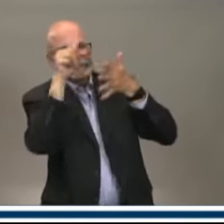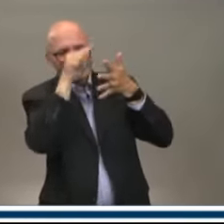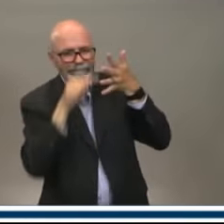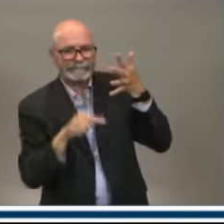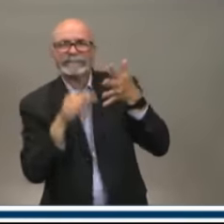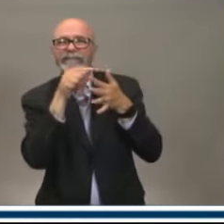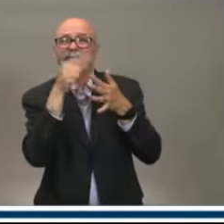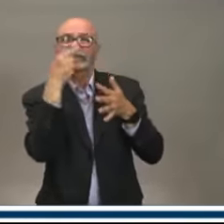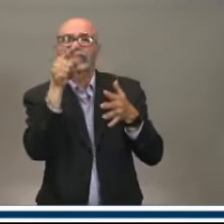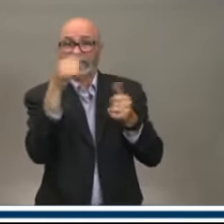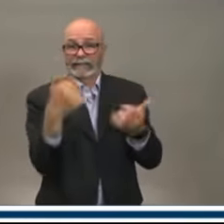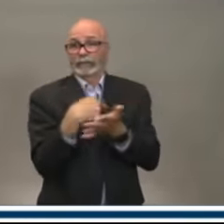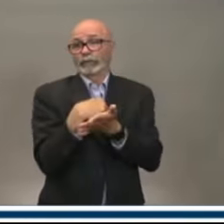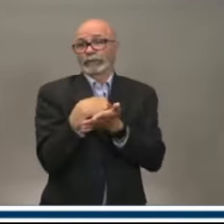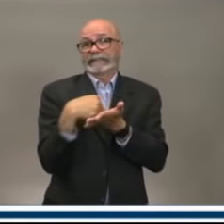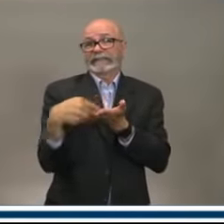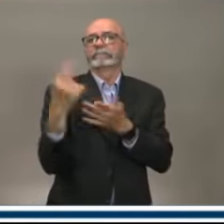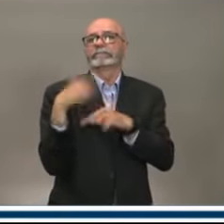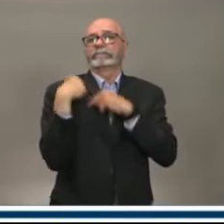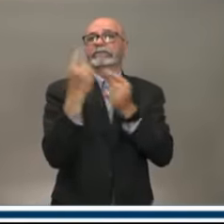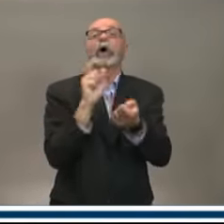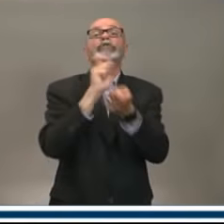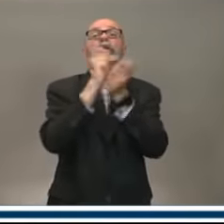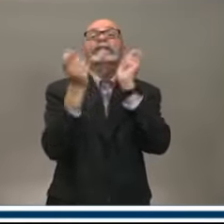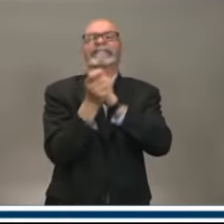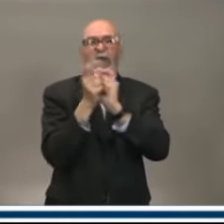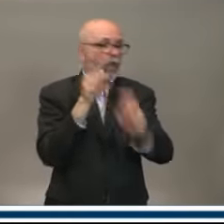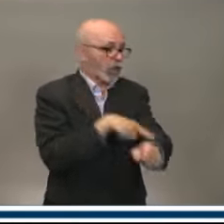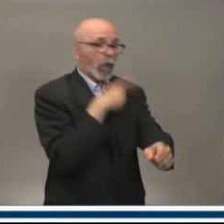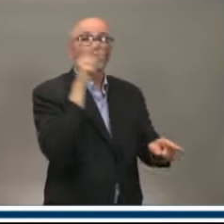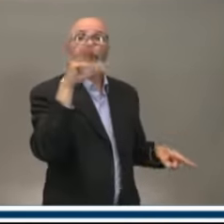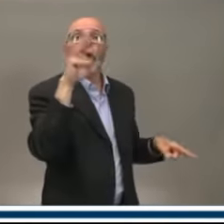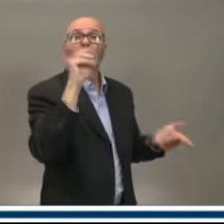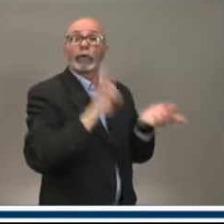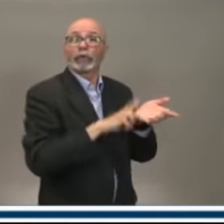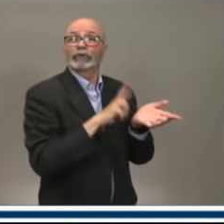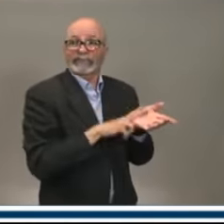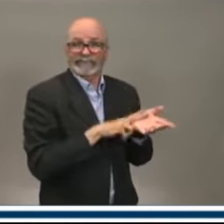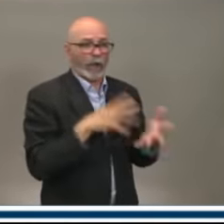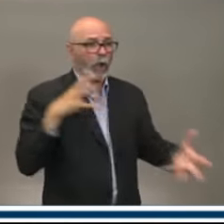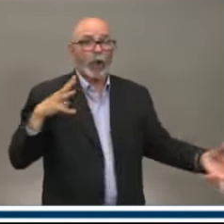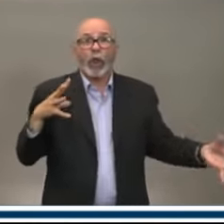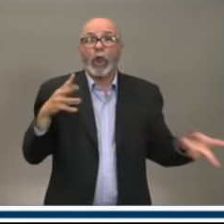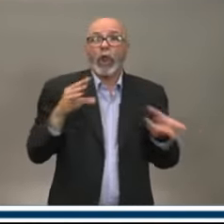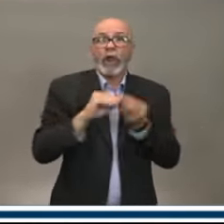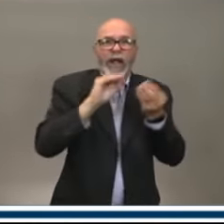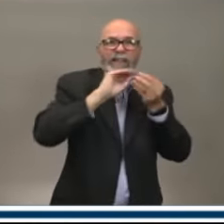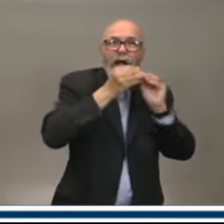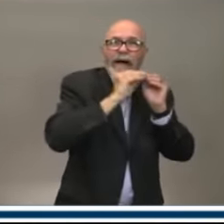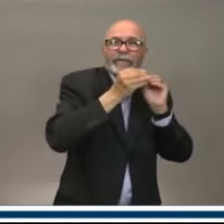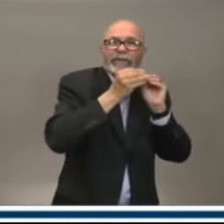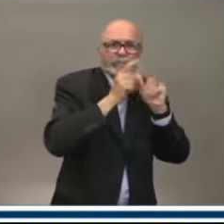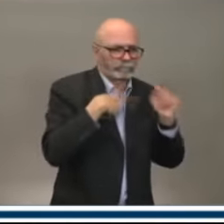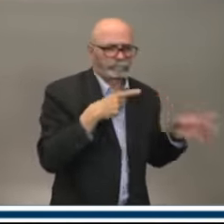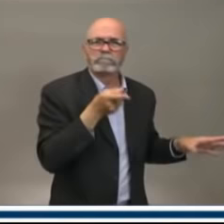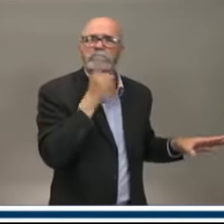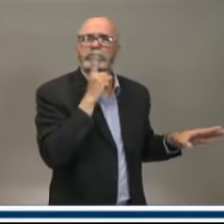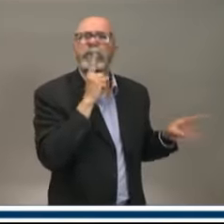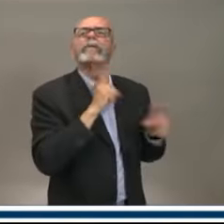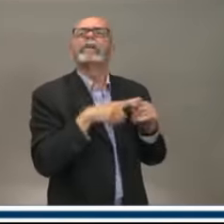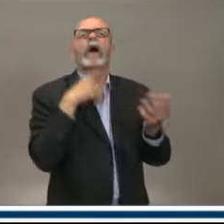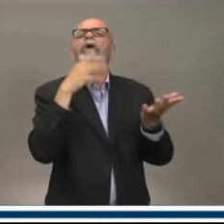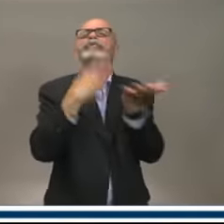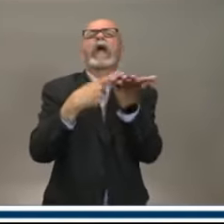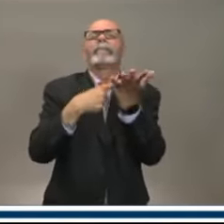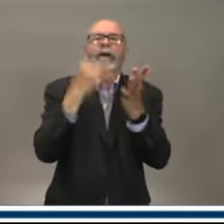cases in long-term care facilities are reported by the province. So instead of the cumulative number of cases in nursing homes, you're just reporting the number of the